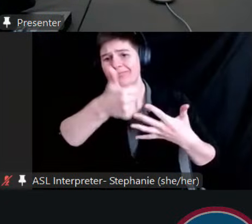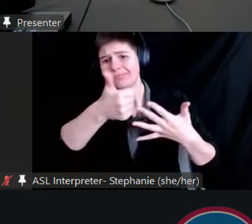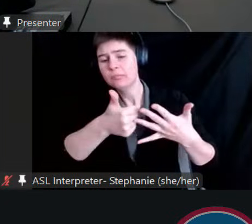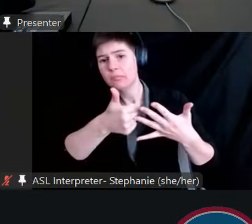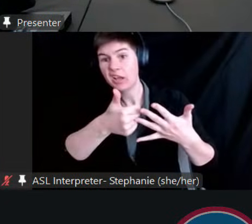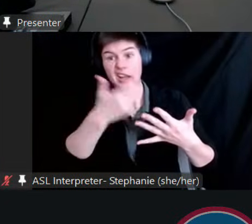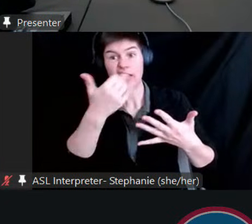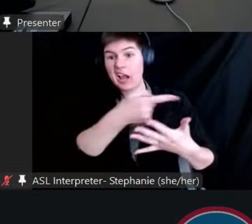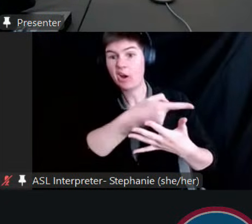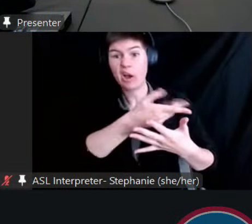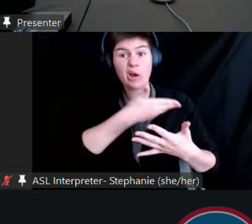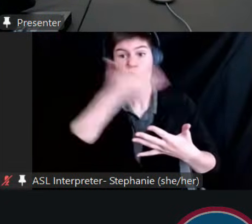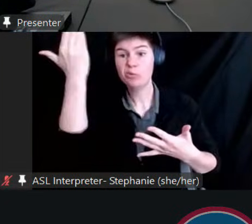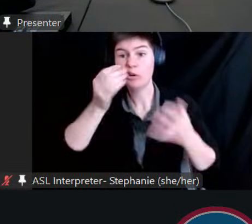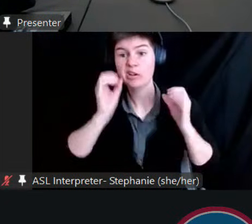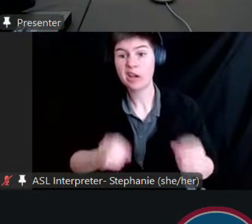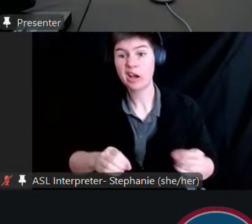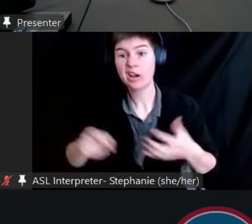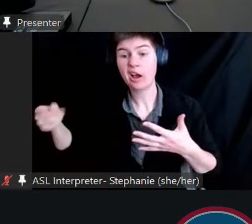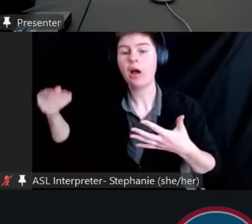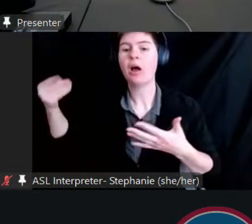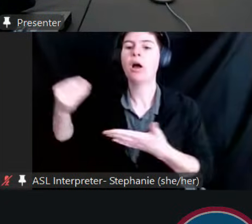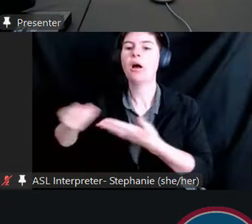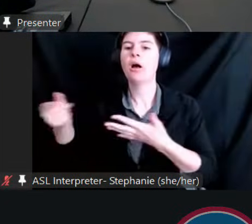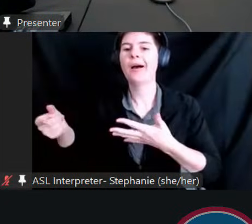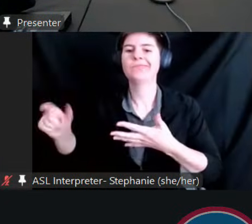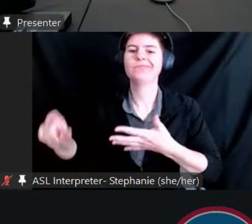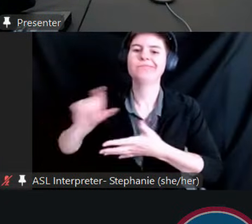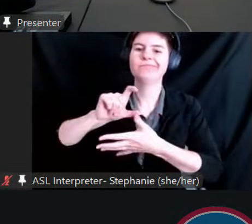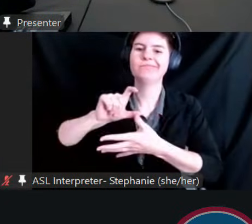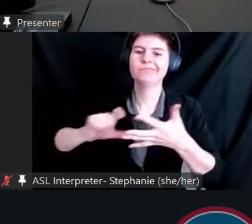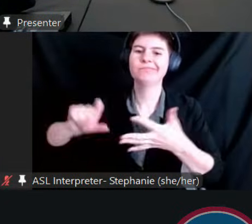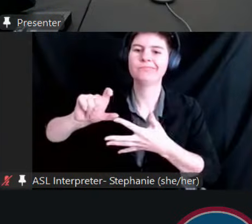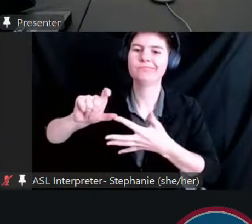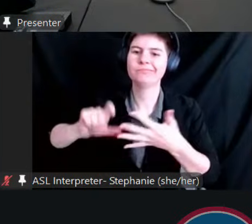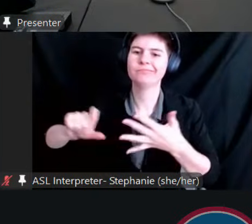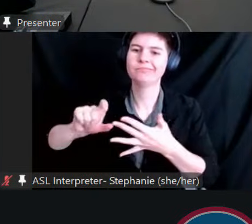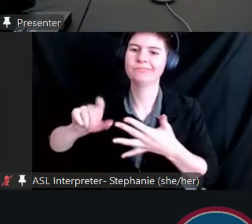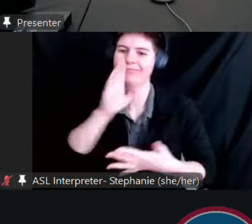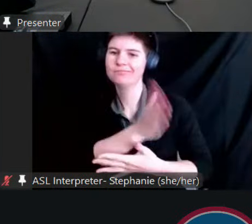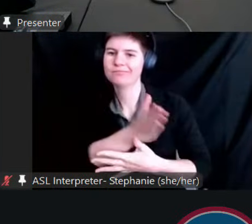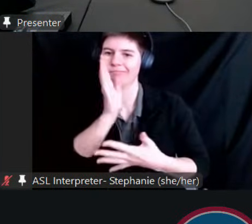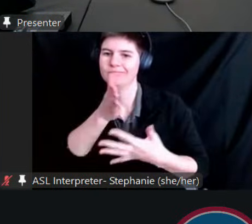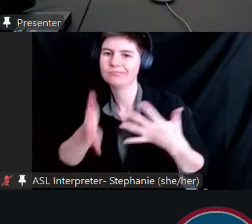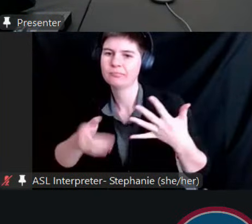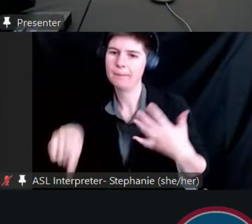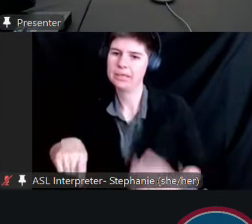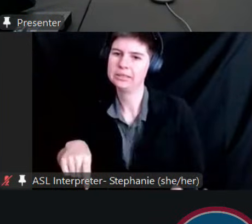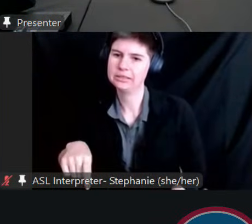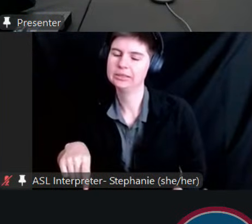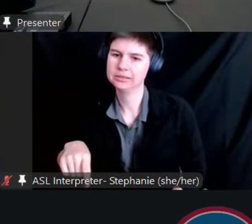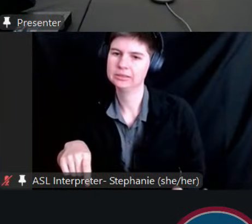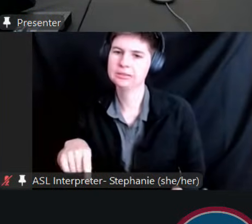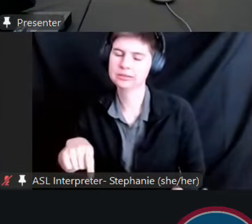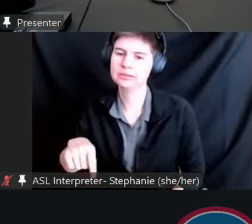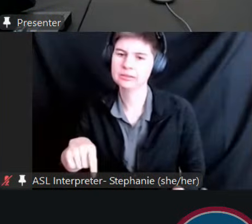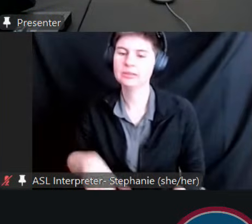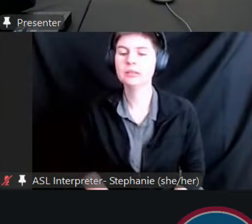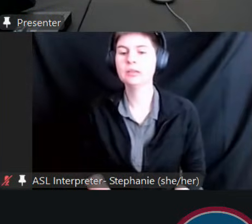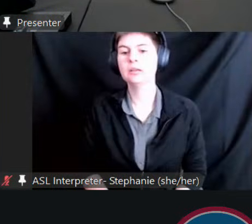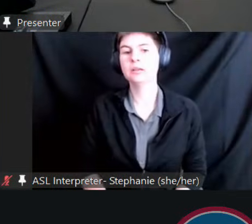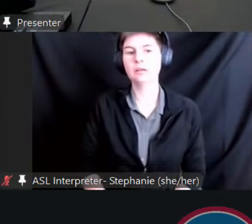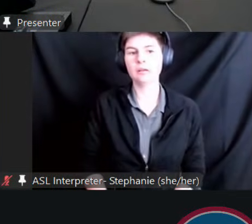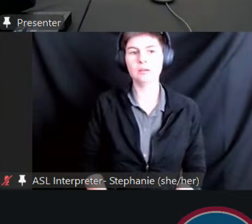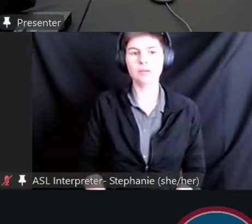to now, we'll have to spend the infrastructure money directly on what we intended to in the first place. But there has been